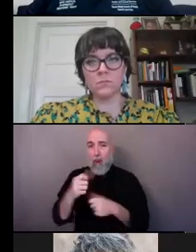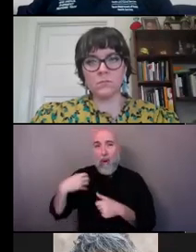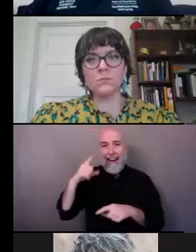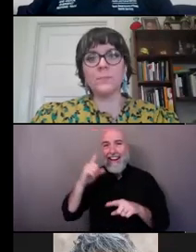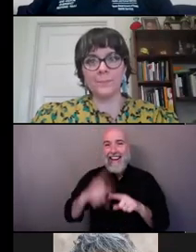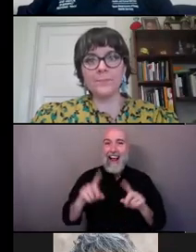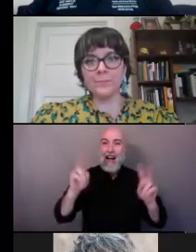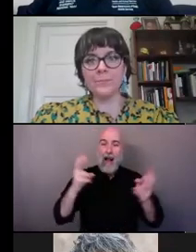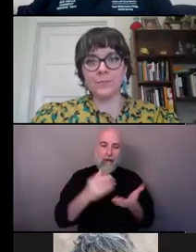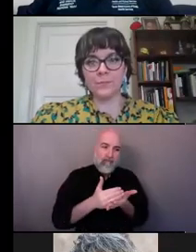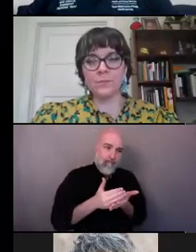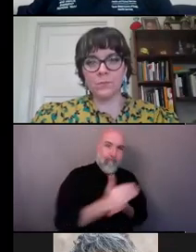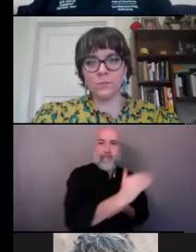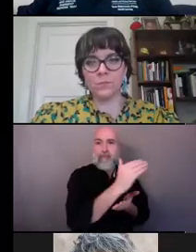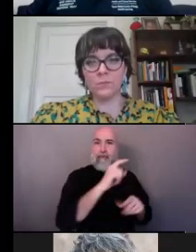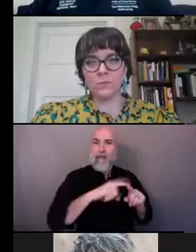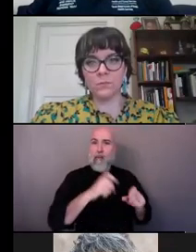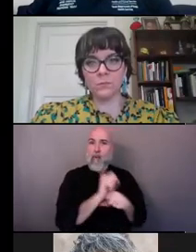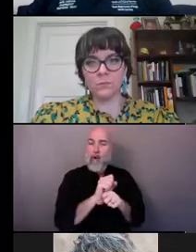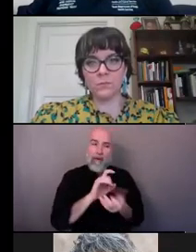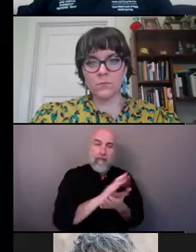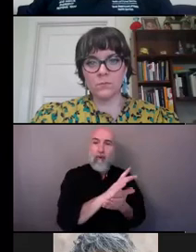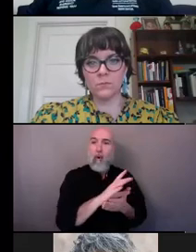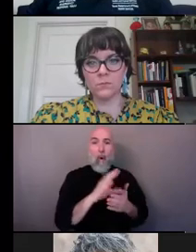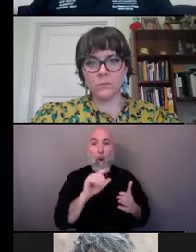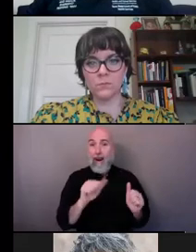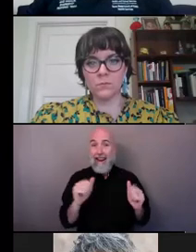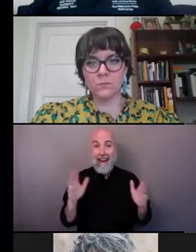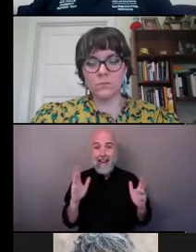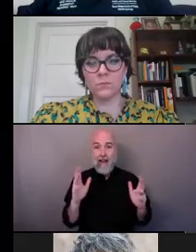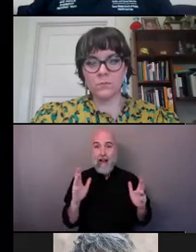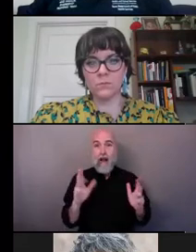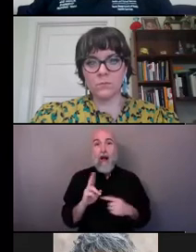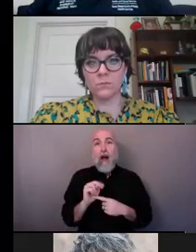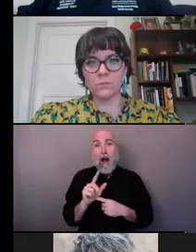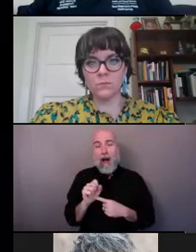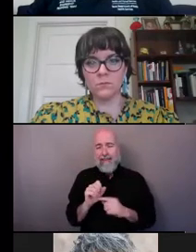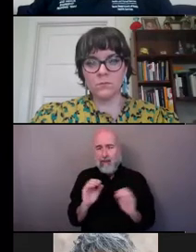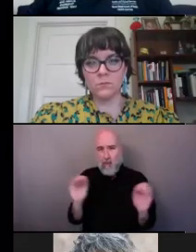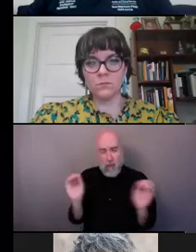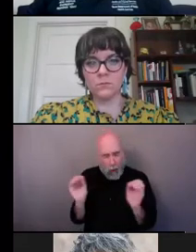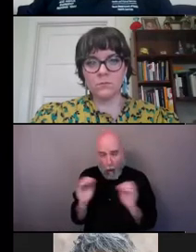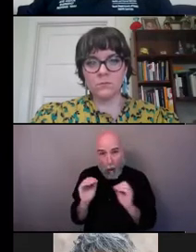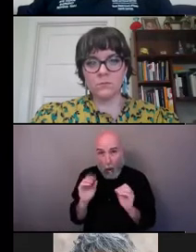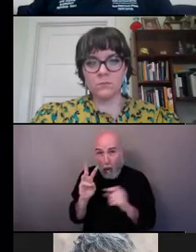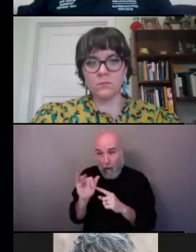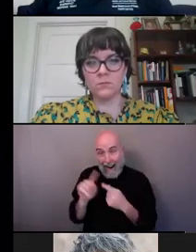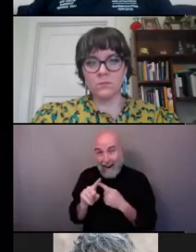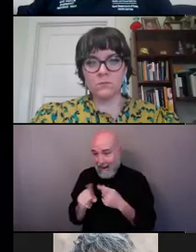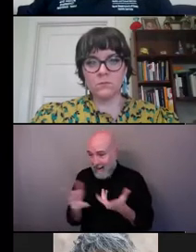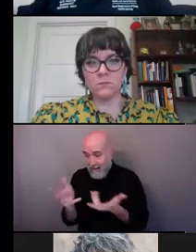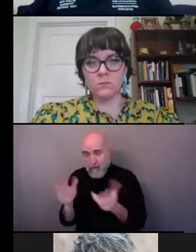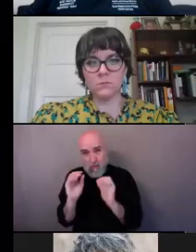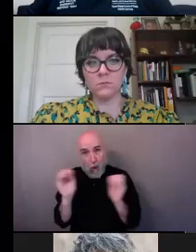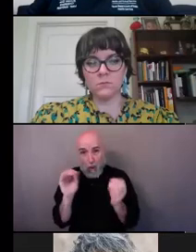employee from the workplace or take any other action unless there is no way to provide a reasonable